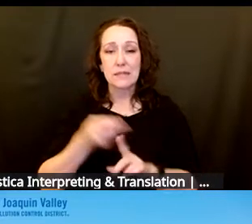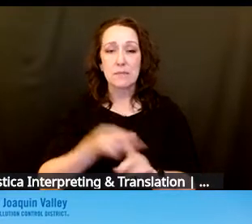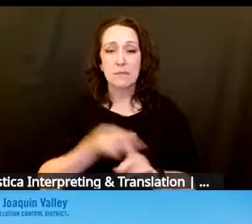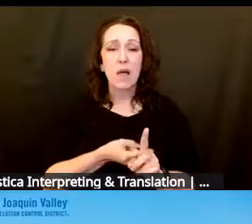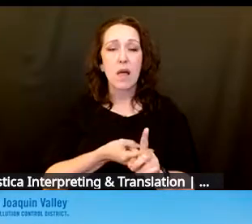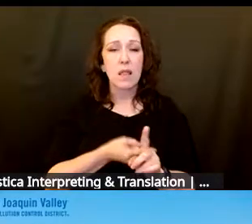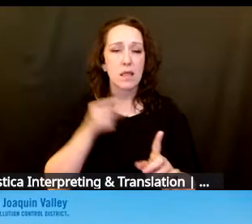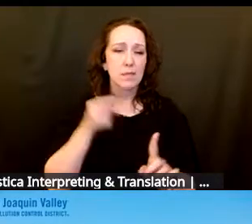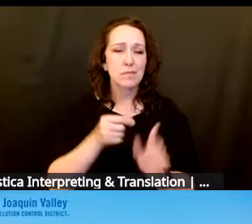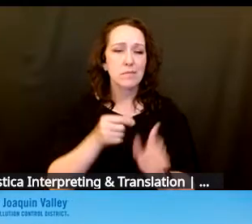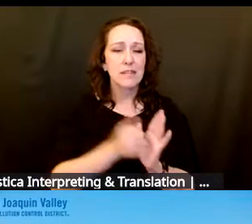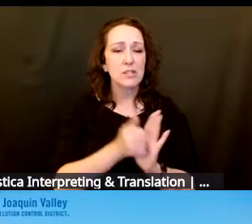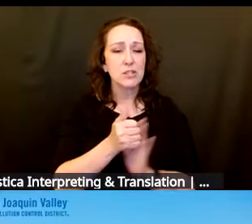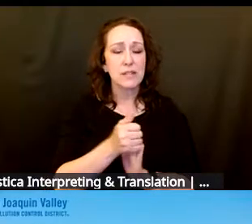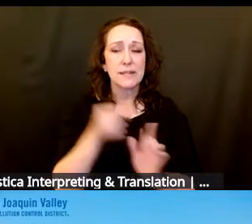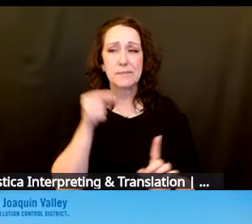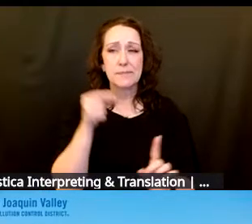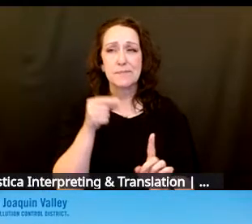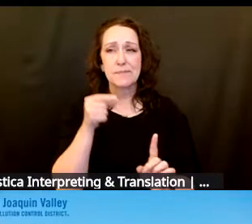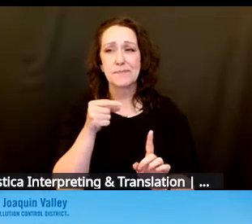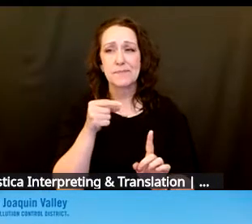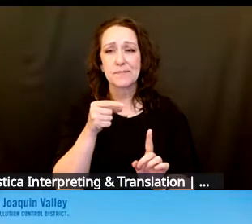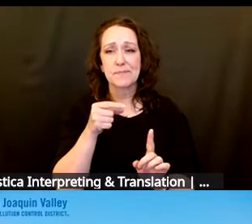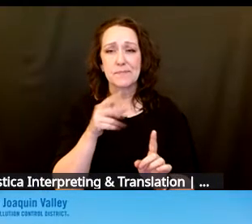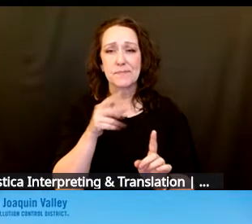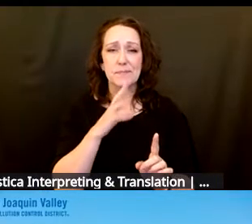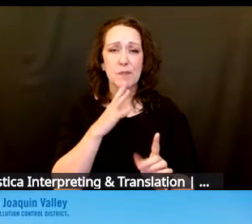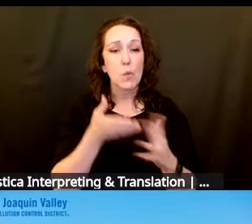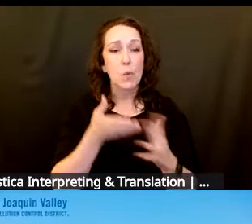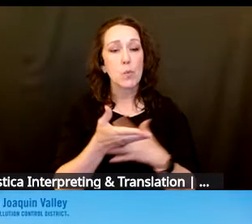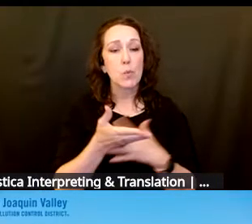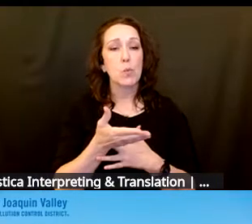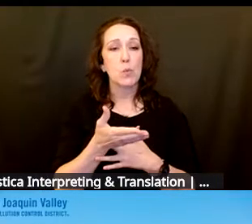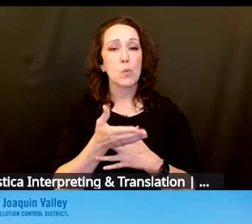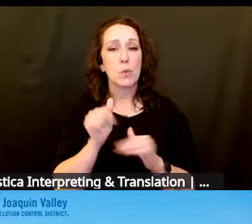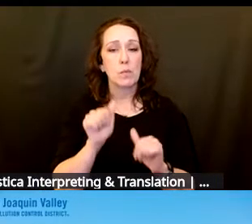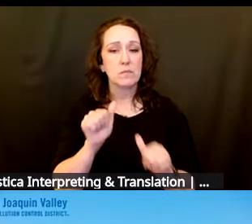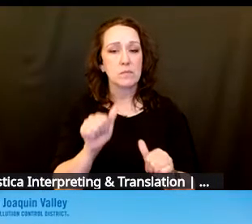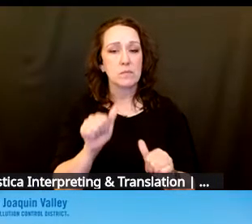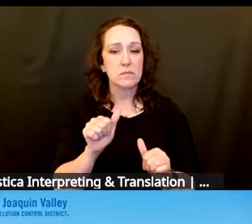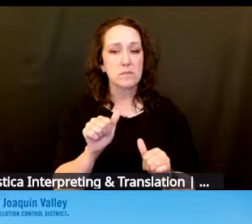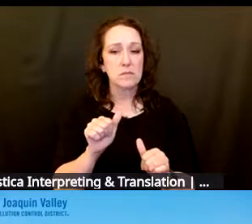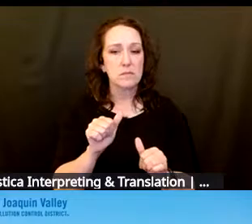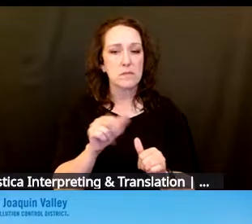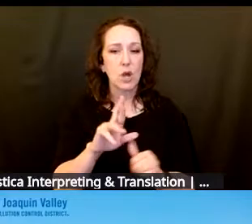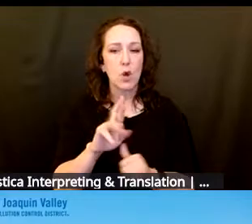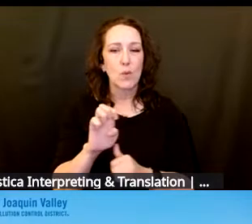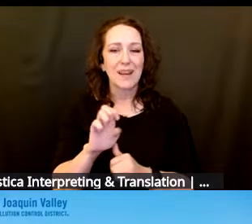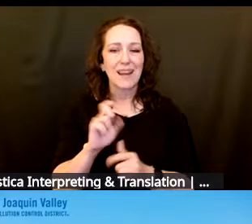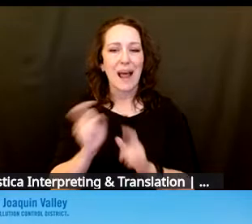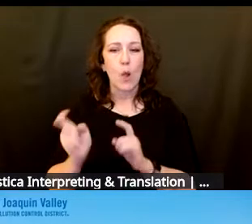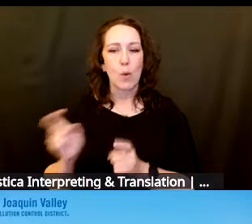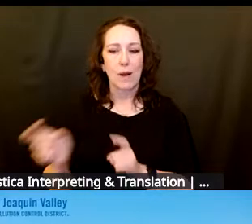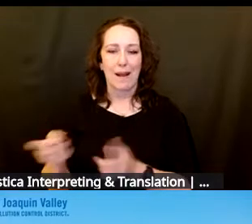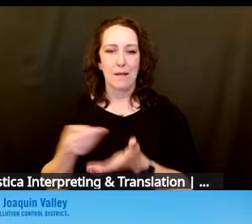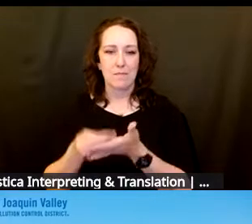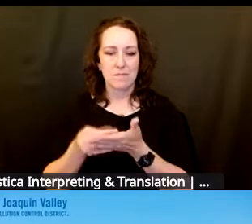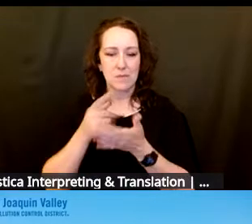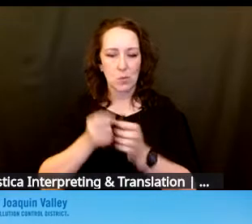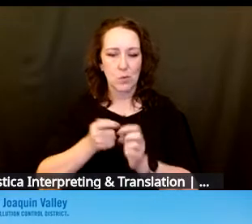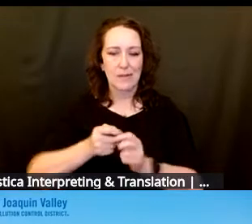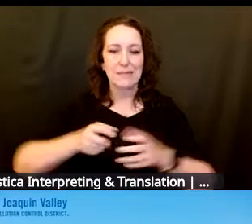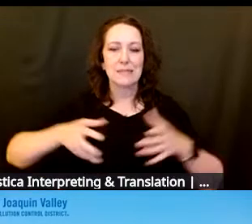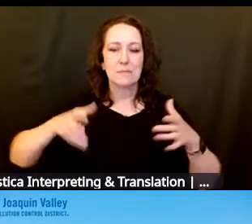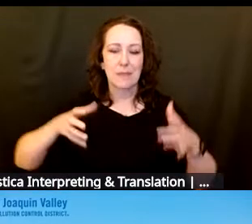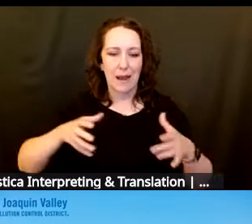designated to talk through the possibility of reallocating some funds to expand the residential lawn and garden